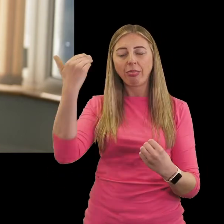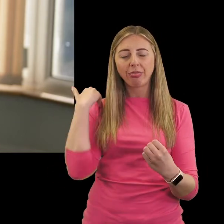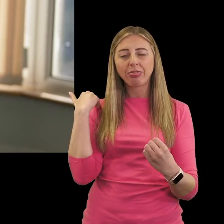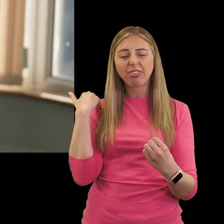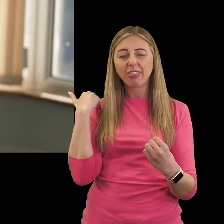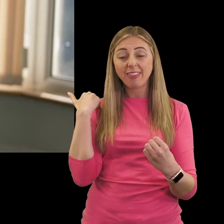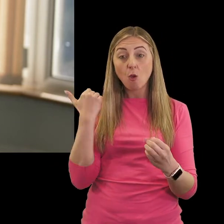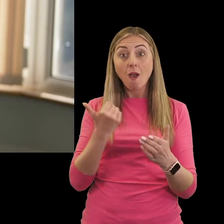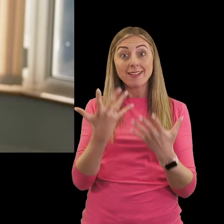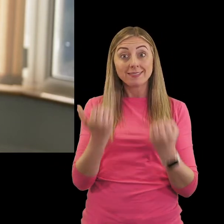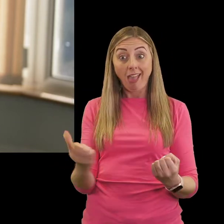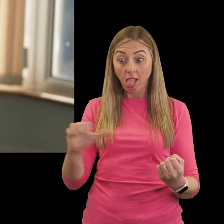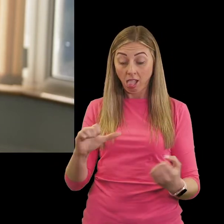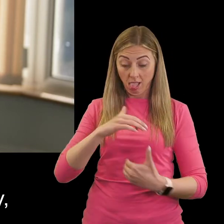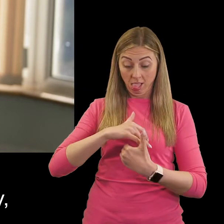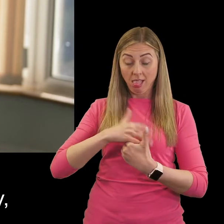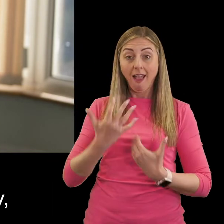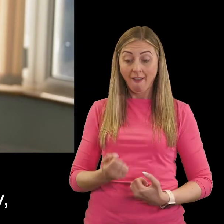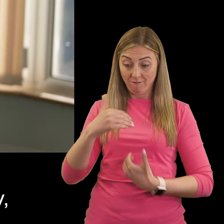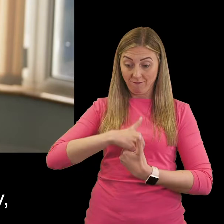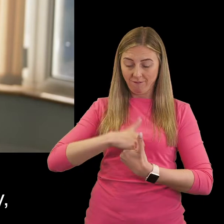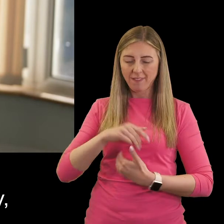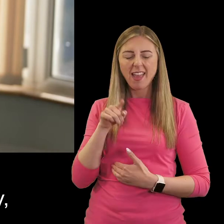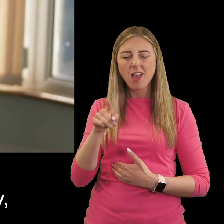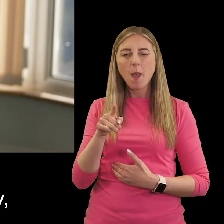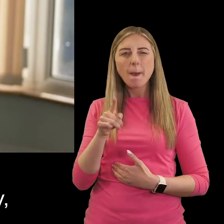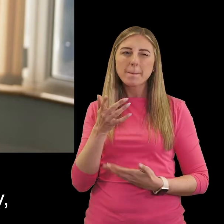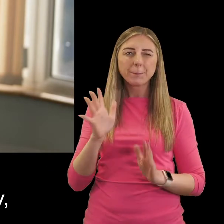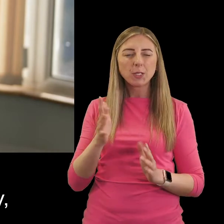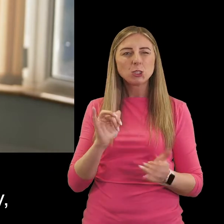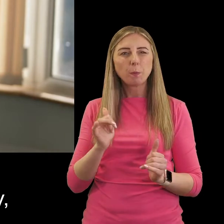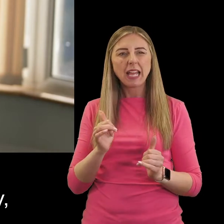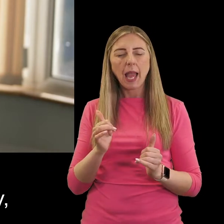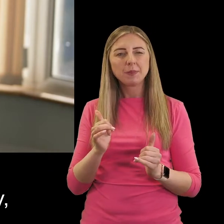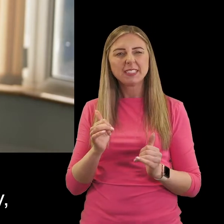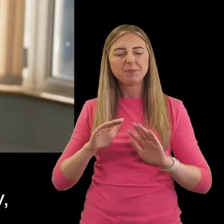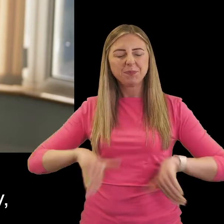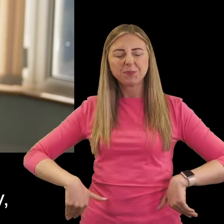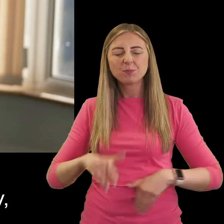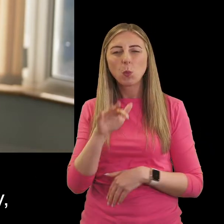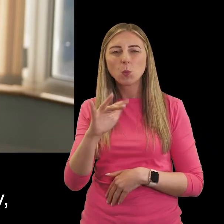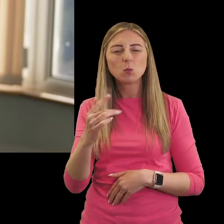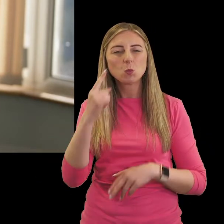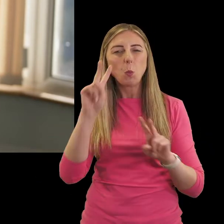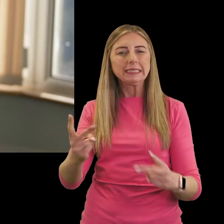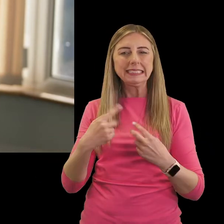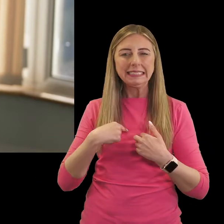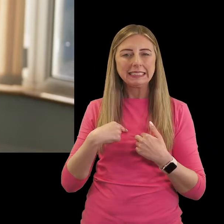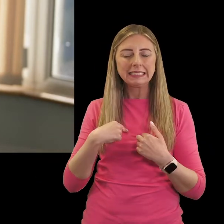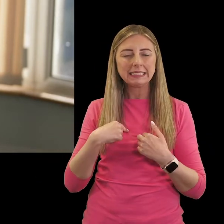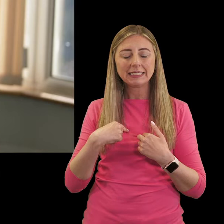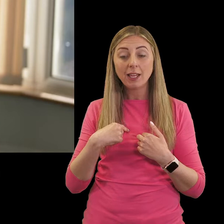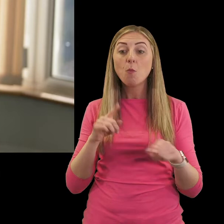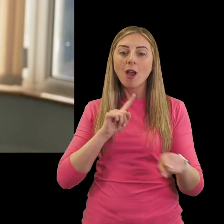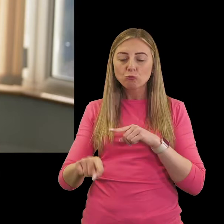good day now. The kind of attention to detail, I would usually say I had, the creativity, the